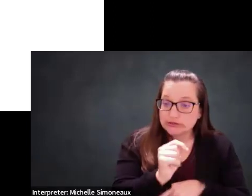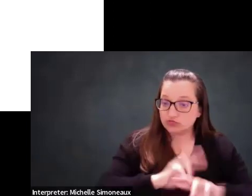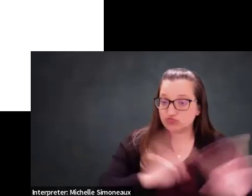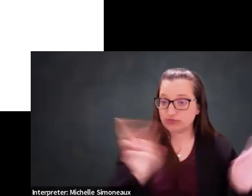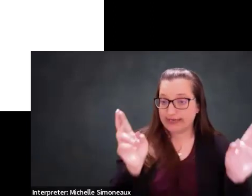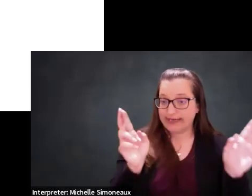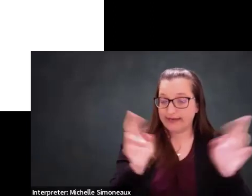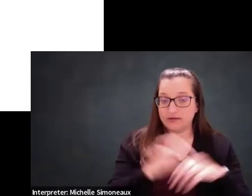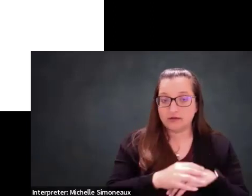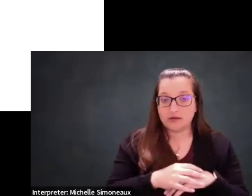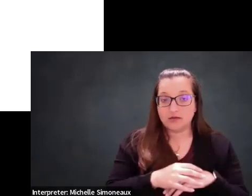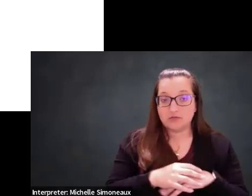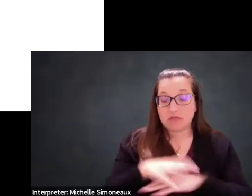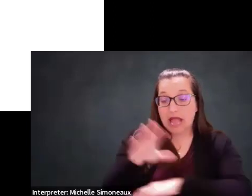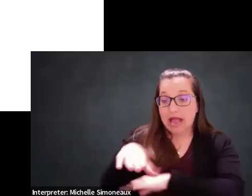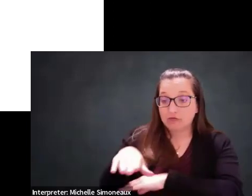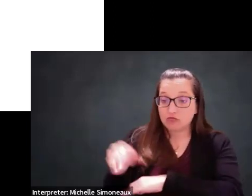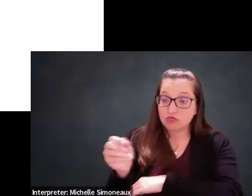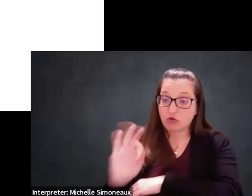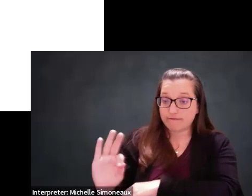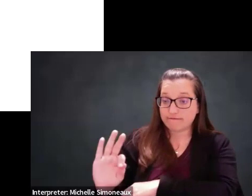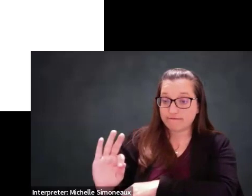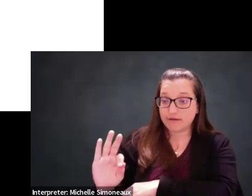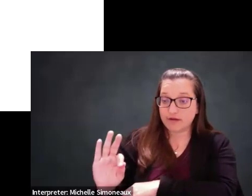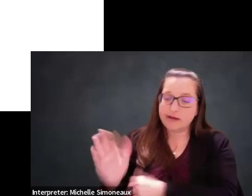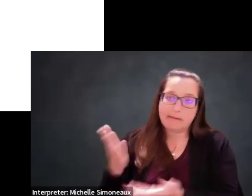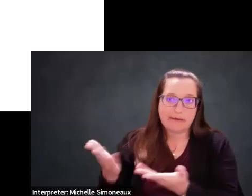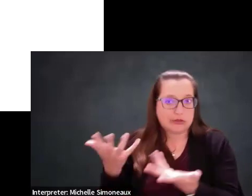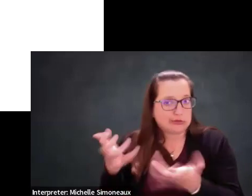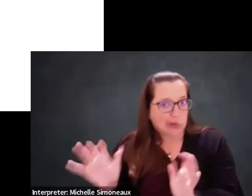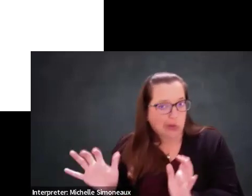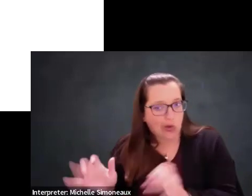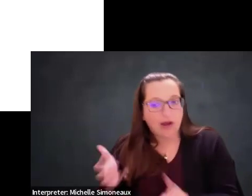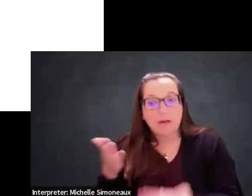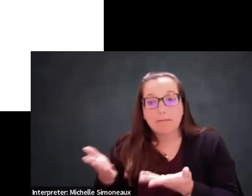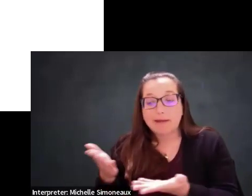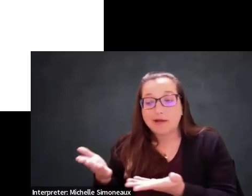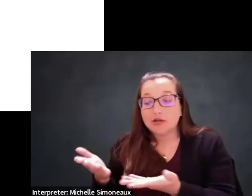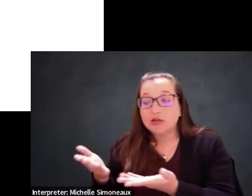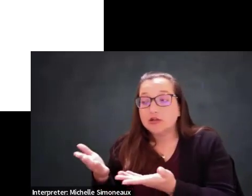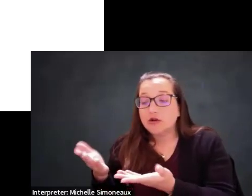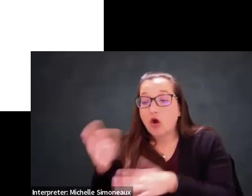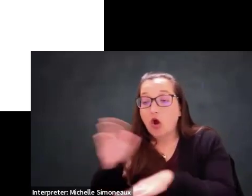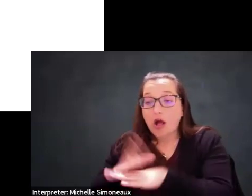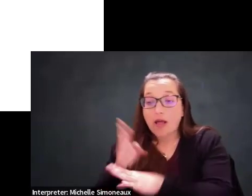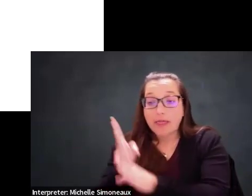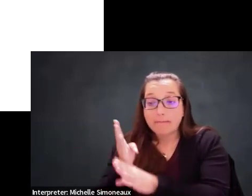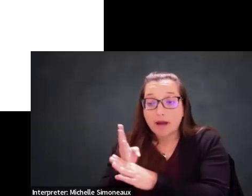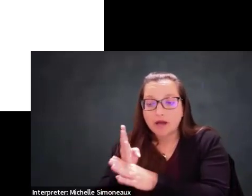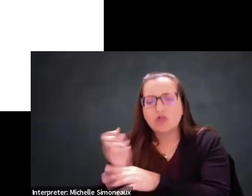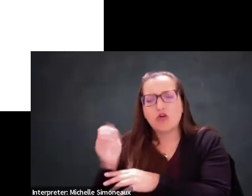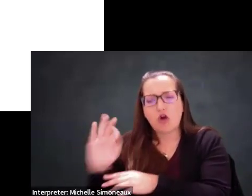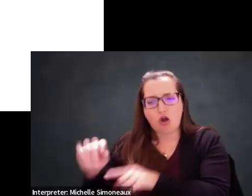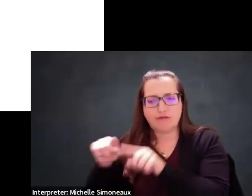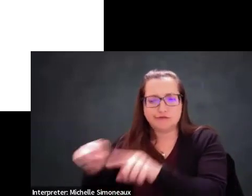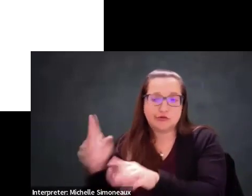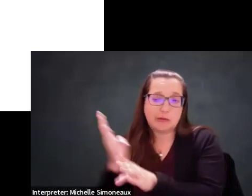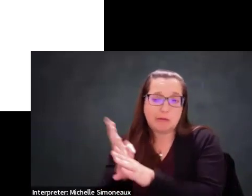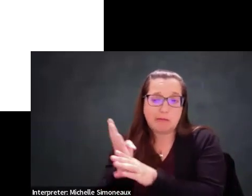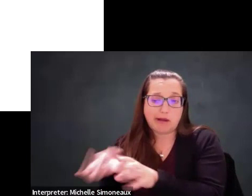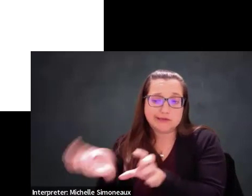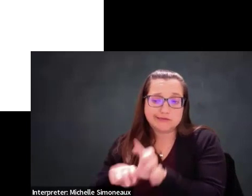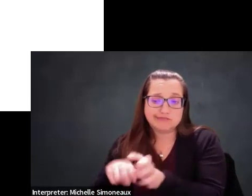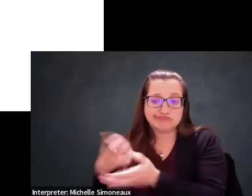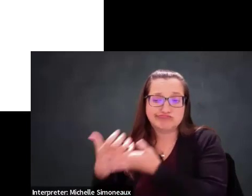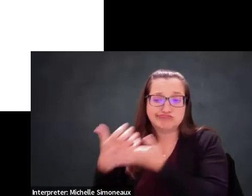device is turned off, which we don't want, but maybe you're bringing it from home in school, it's on the bus, we want to keep it safe. My device is charging